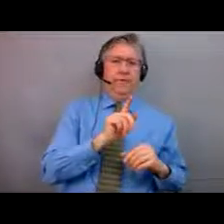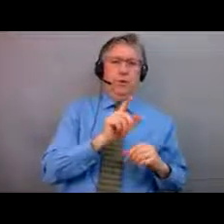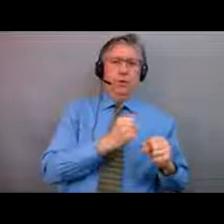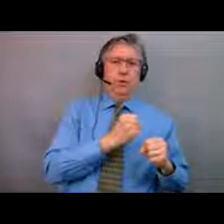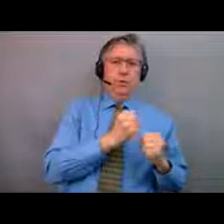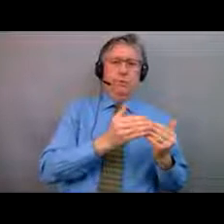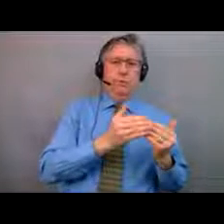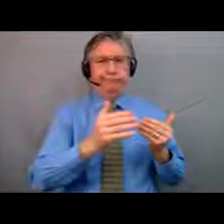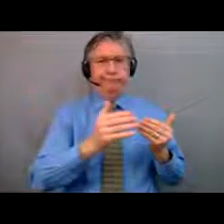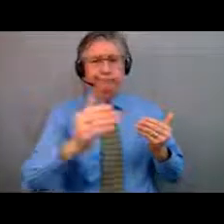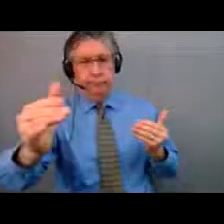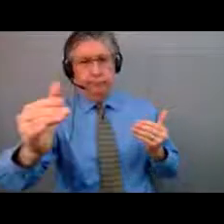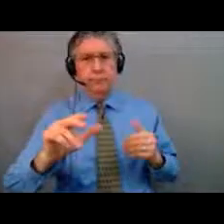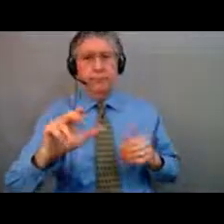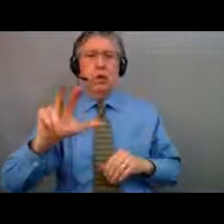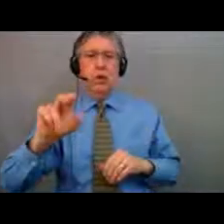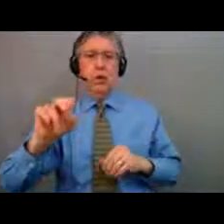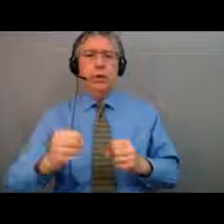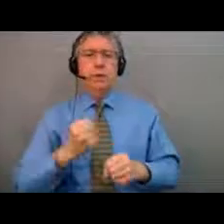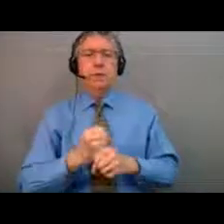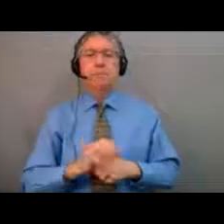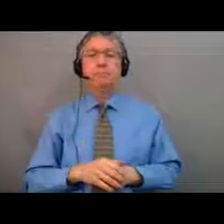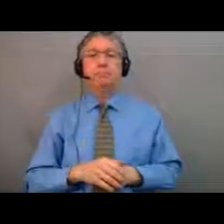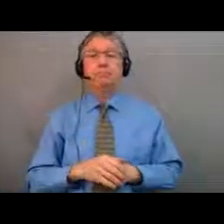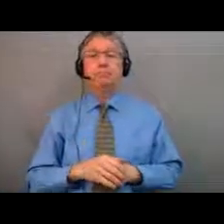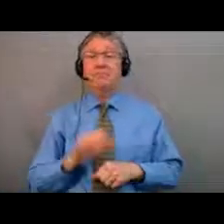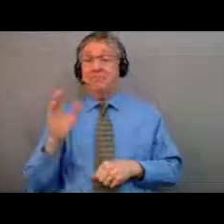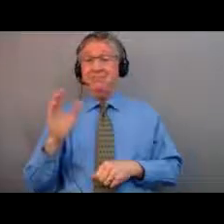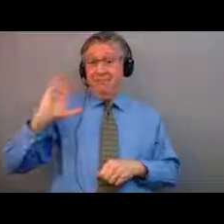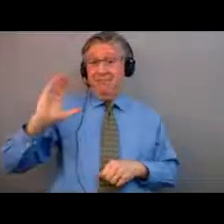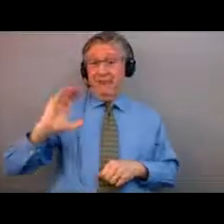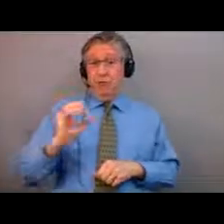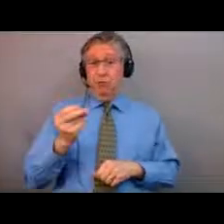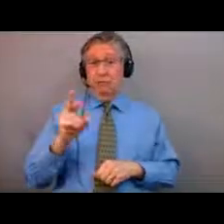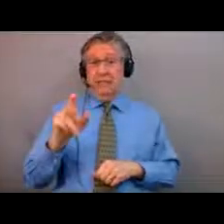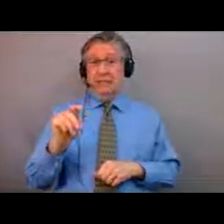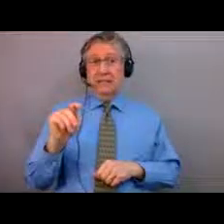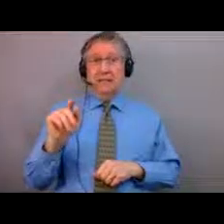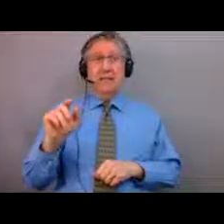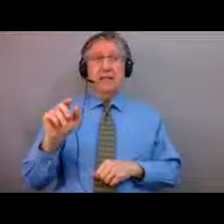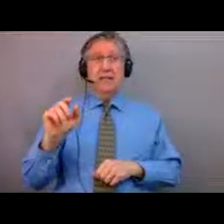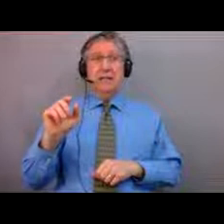And here's the original work by Chris Sabine, published in